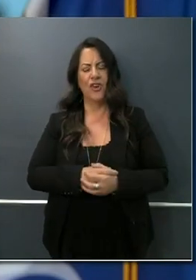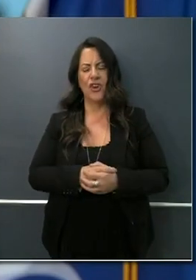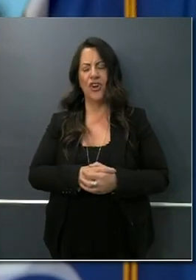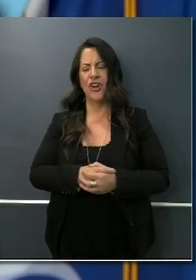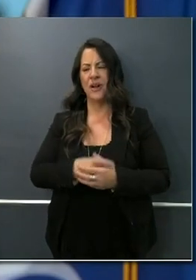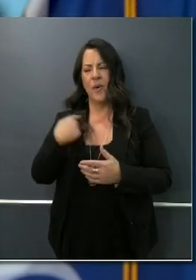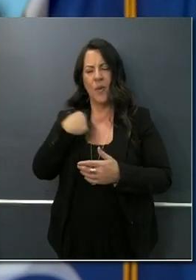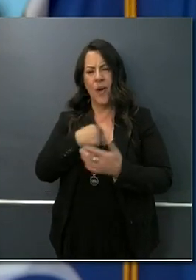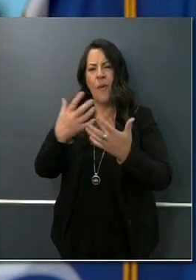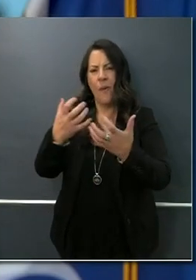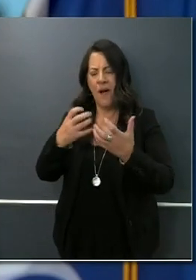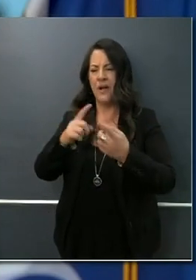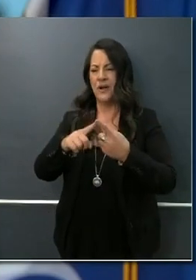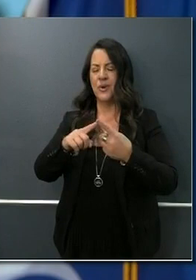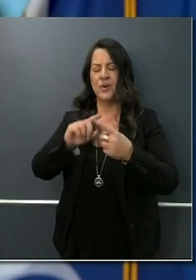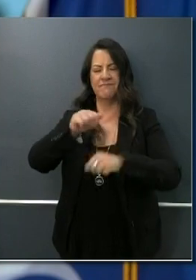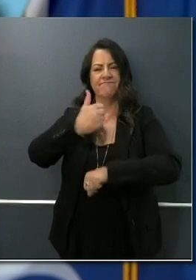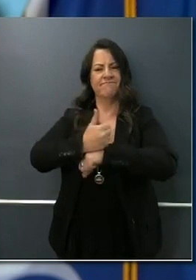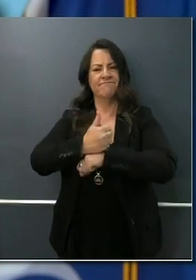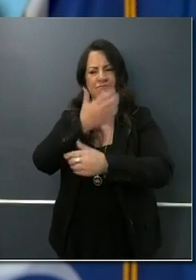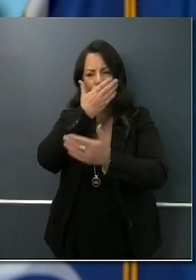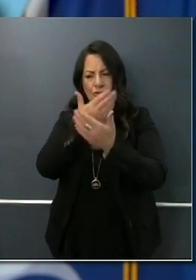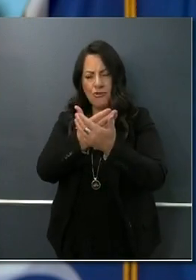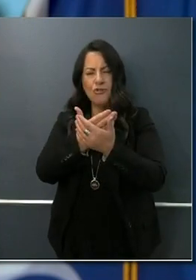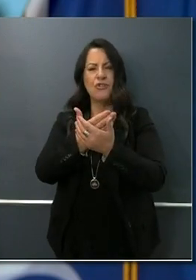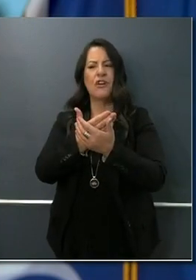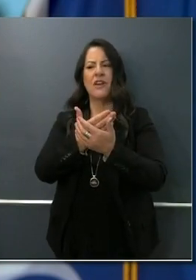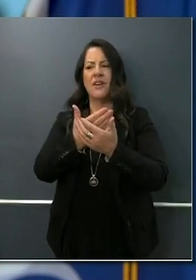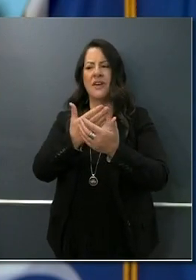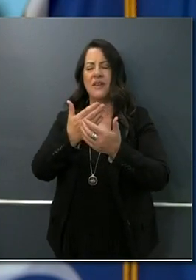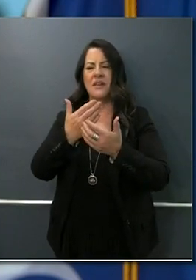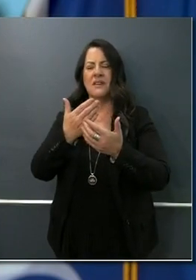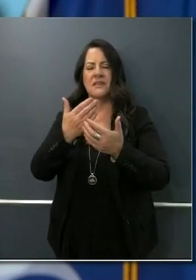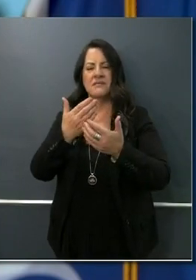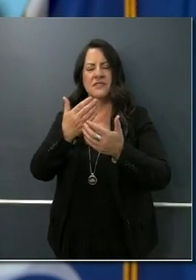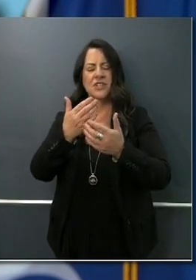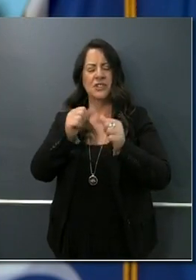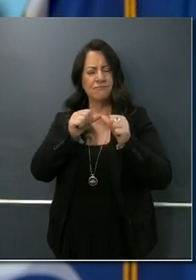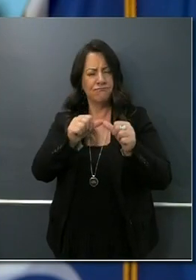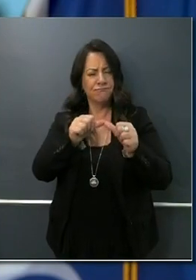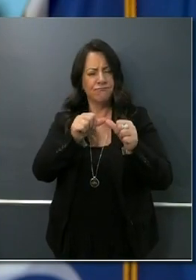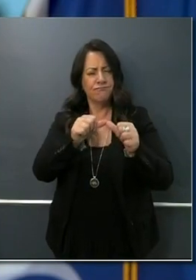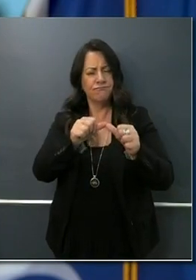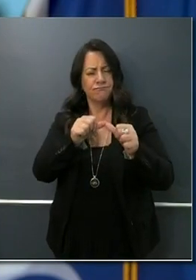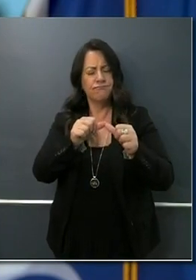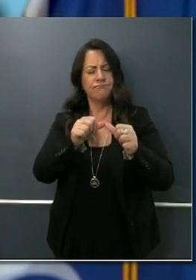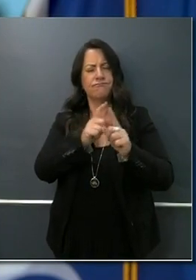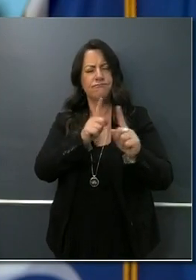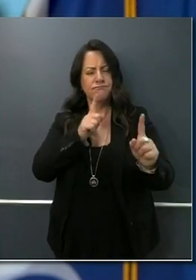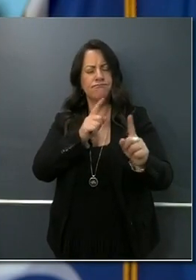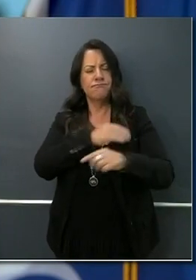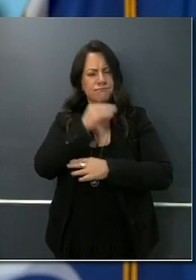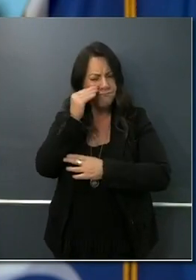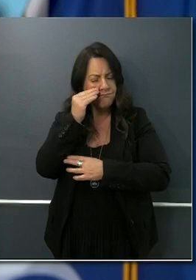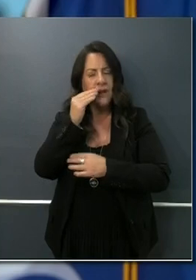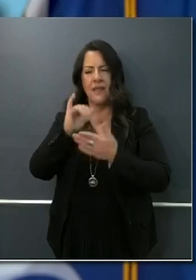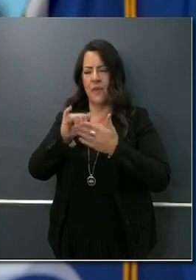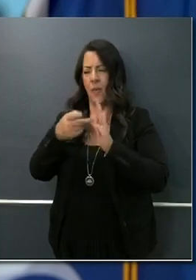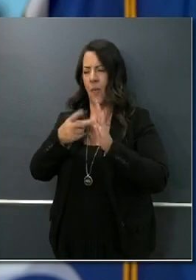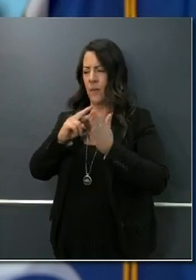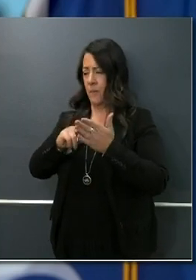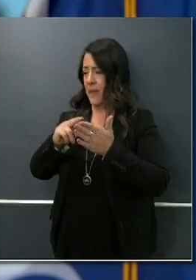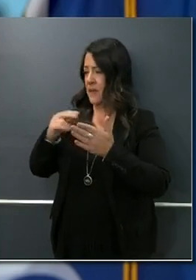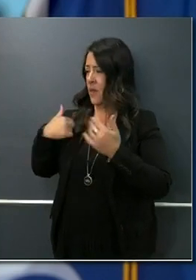a foundation where we can then begin to make the modifications. And so again, I just want to encourage people to